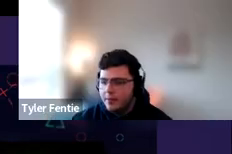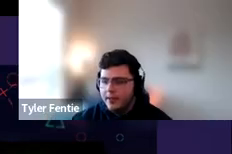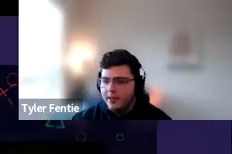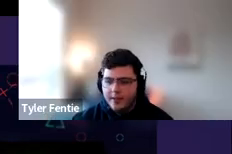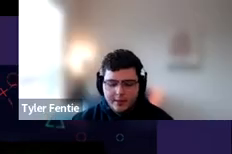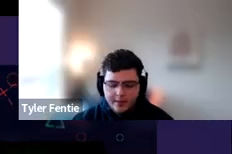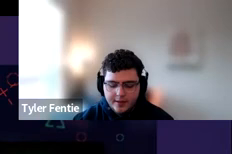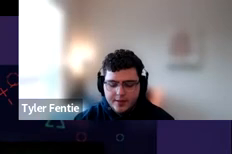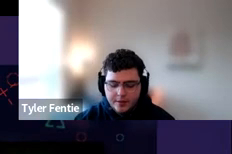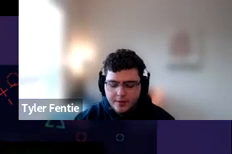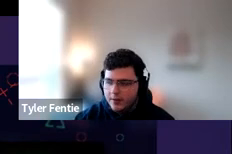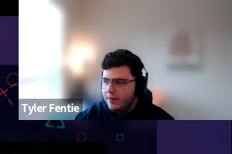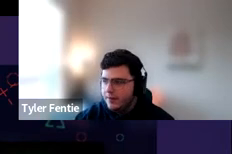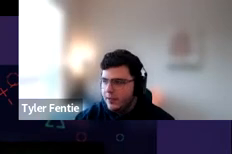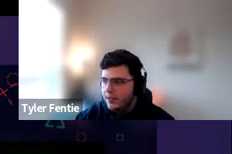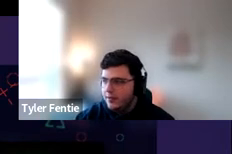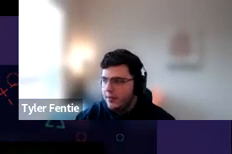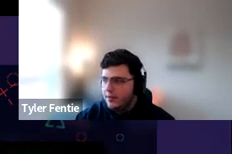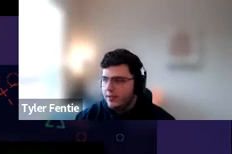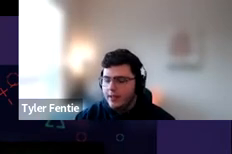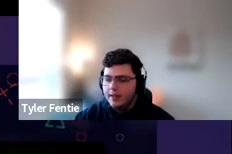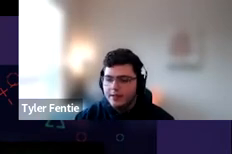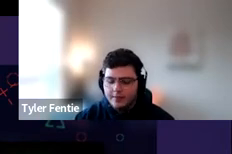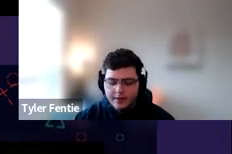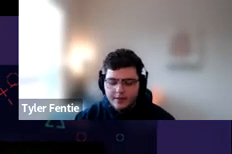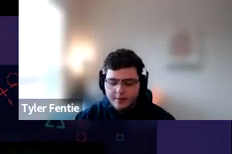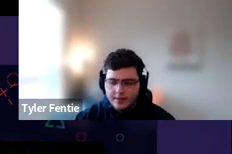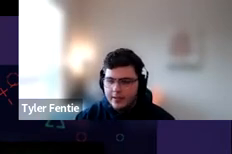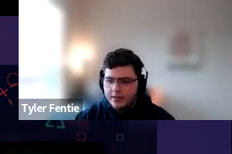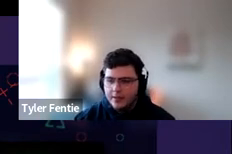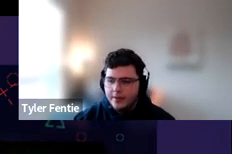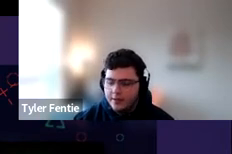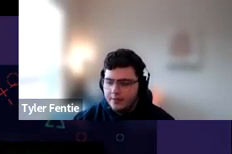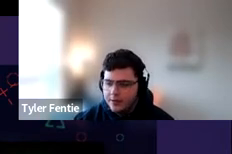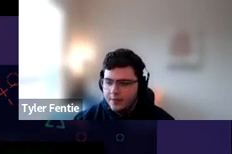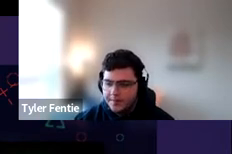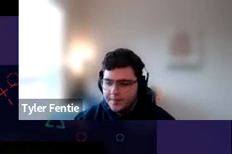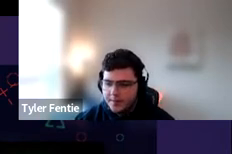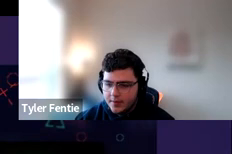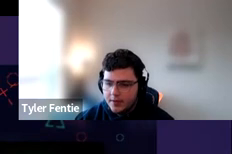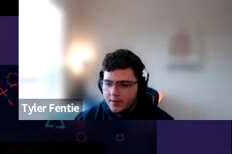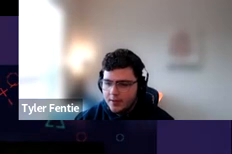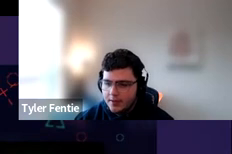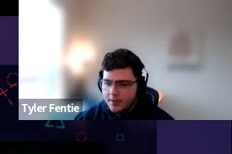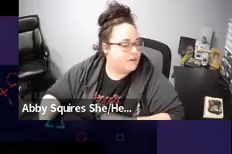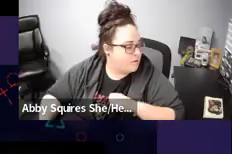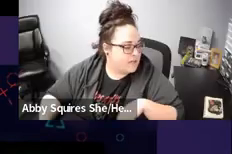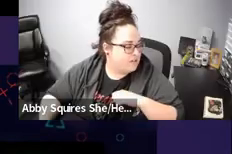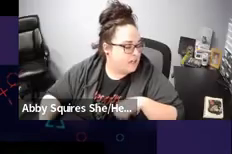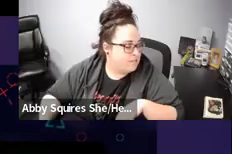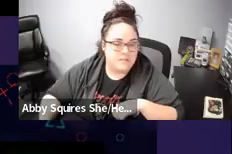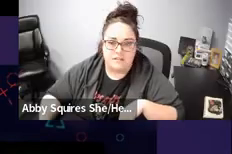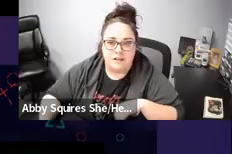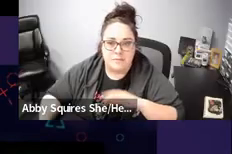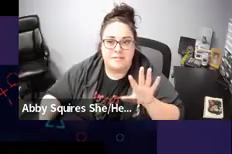Yeah, I'll put my email in there too if you ever need any of that stuff. I can share that out for sure. I know I already wrote